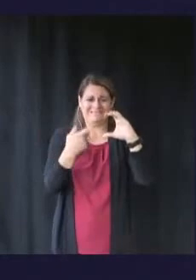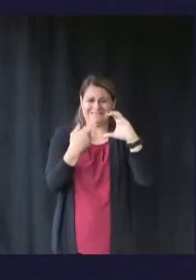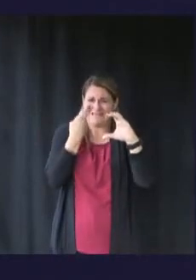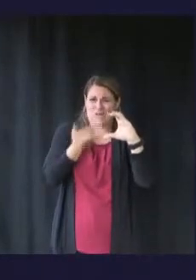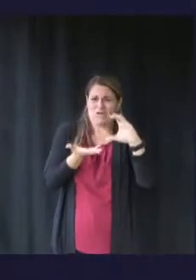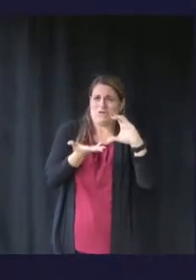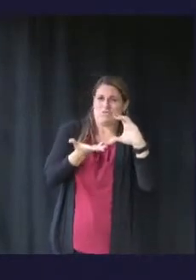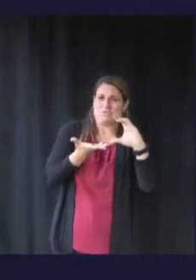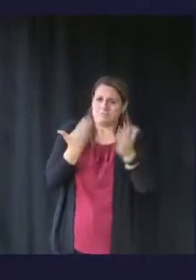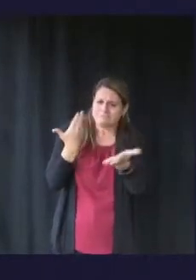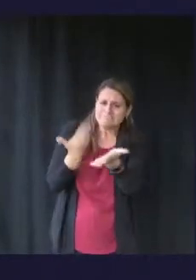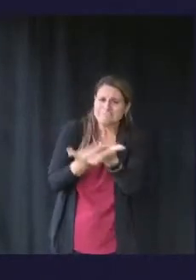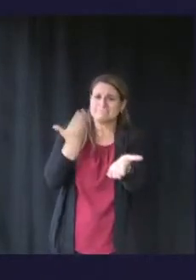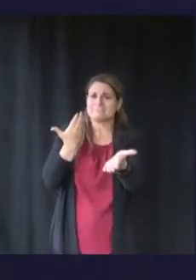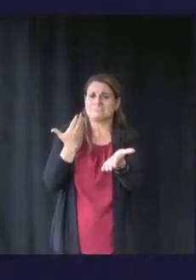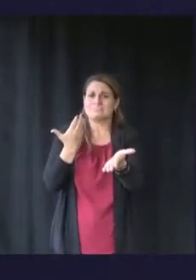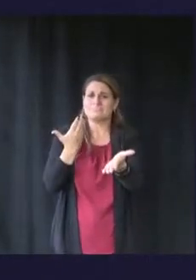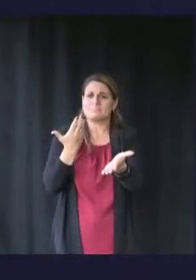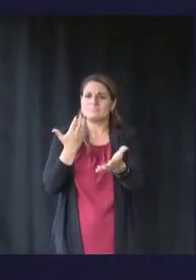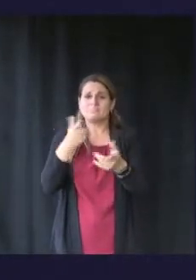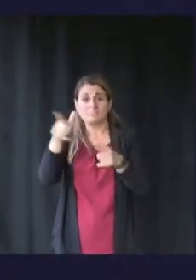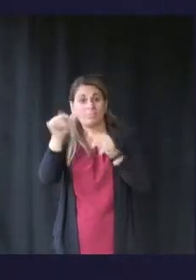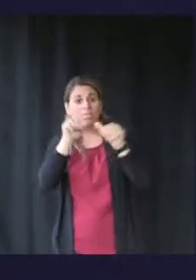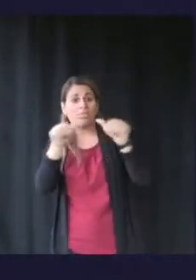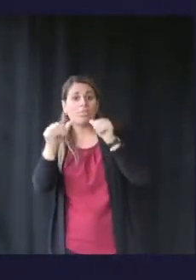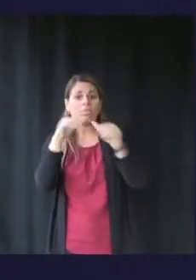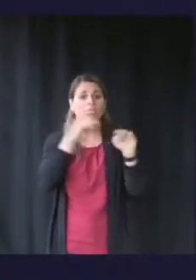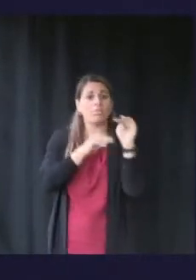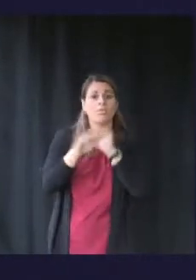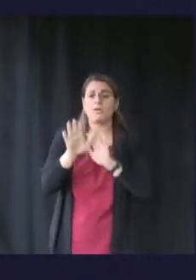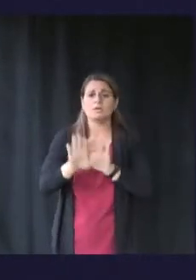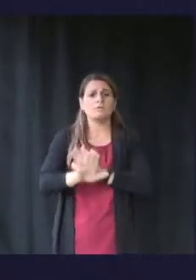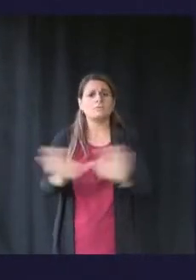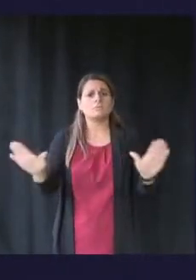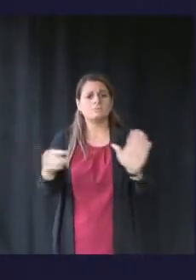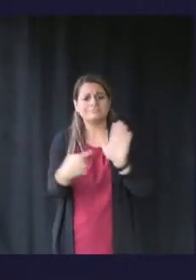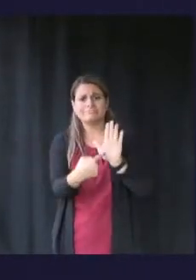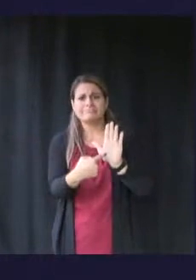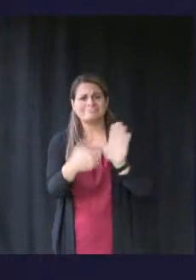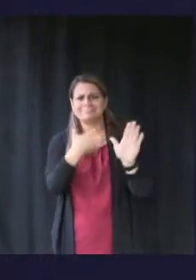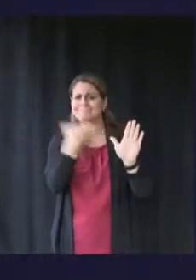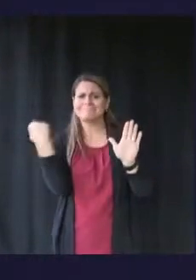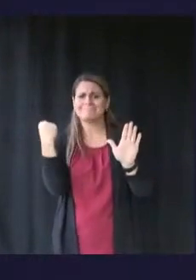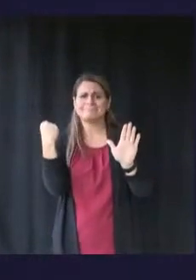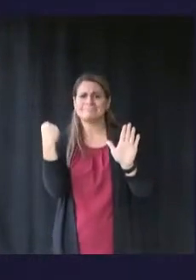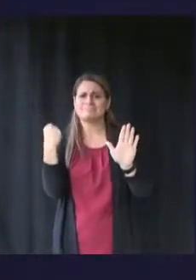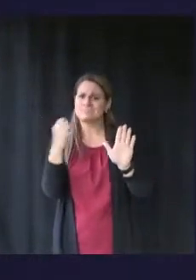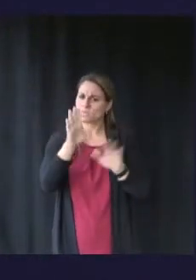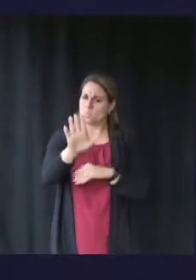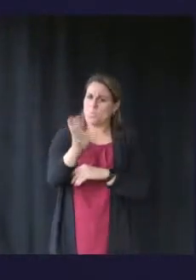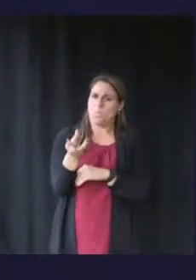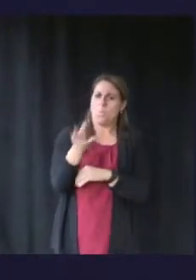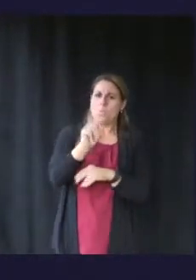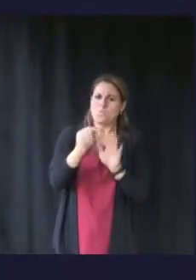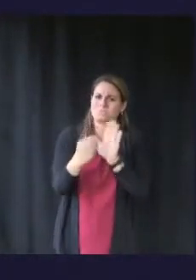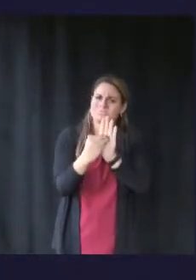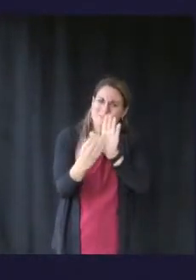who tried to deny their complicity and feign ignorance. And even more